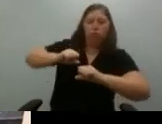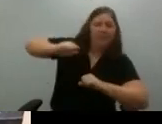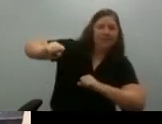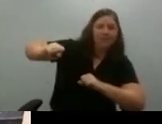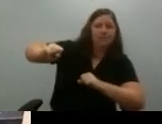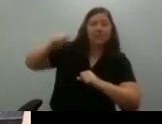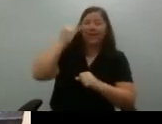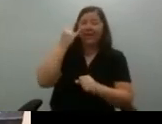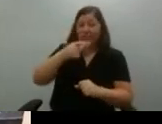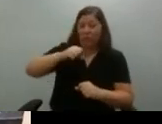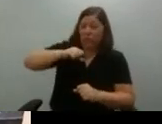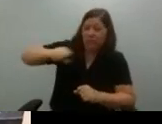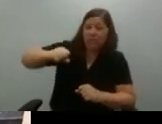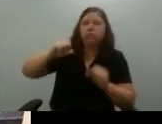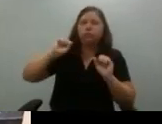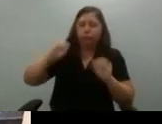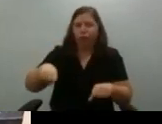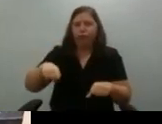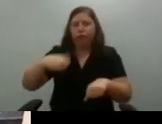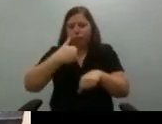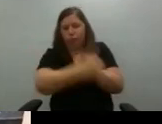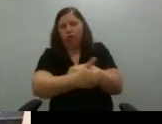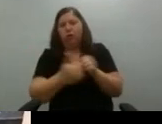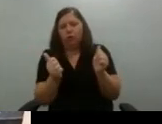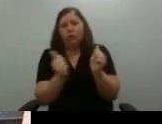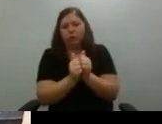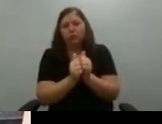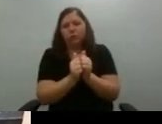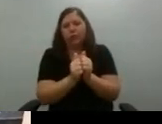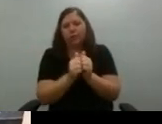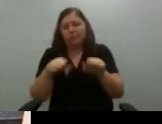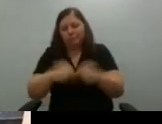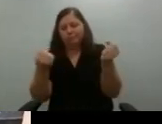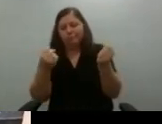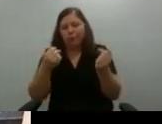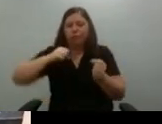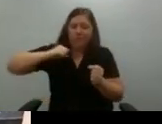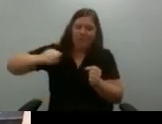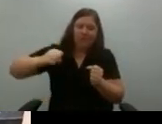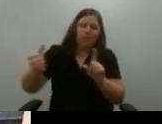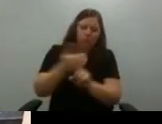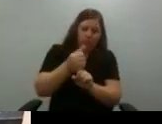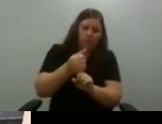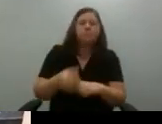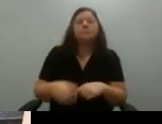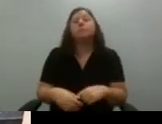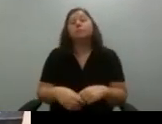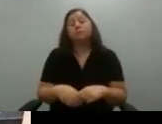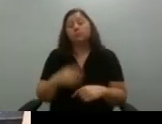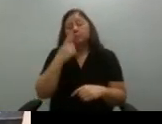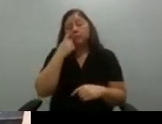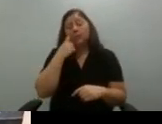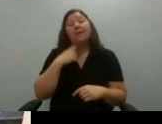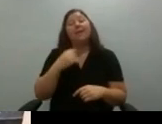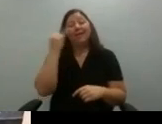any way could result in you being charged with the offense of resisting. Now, if you're at an airport or near a US